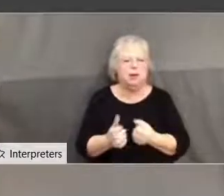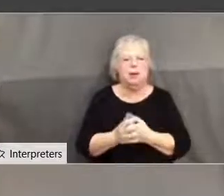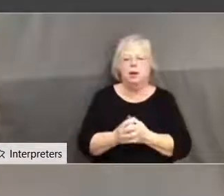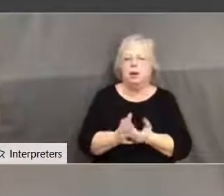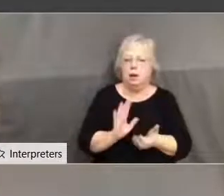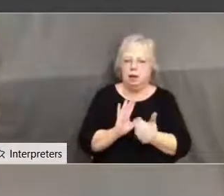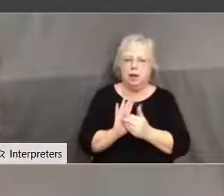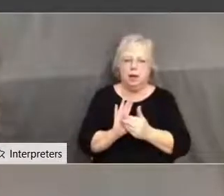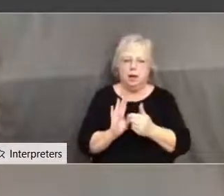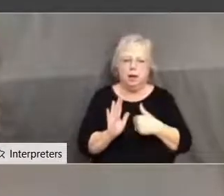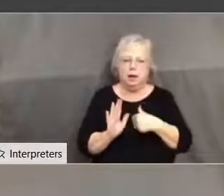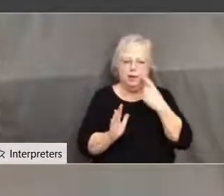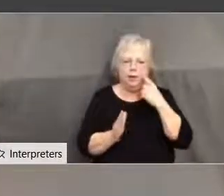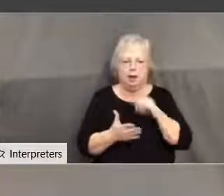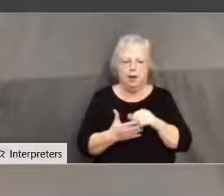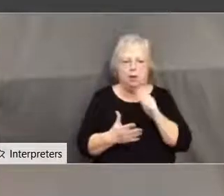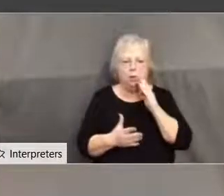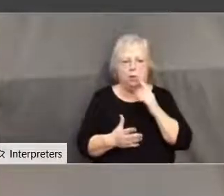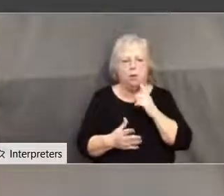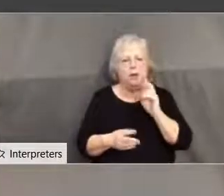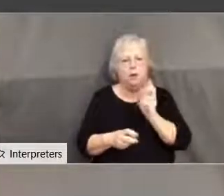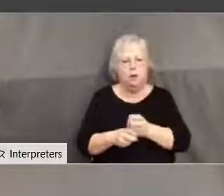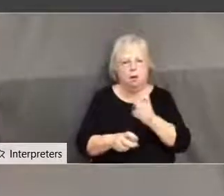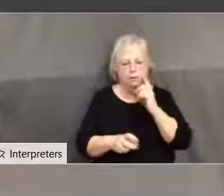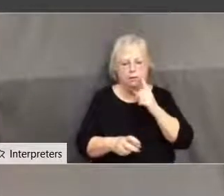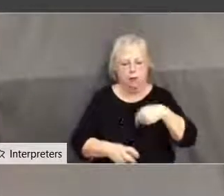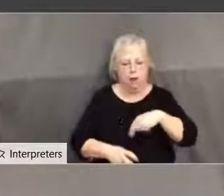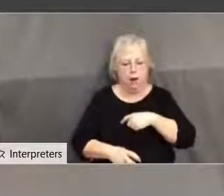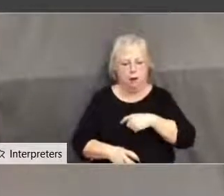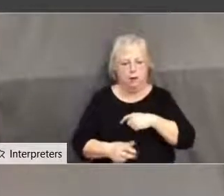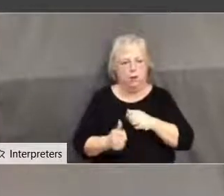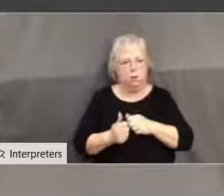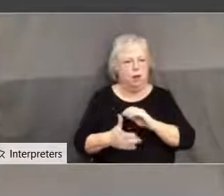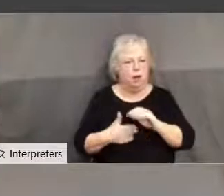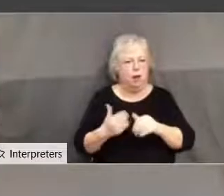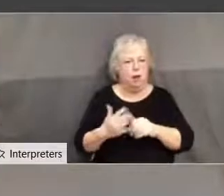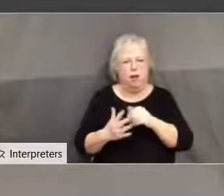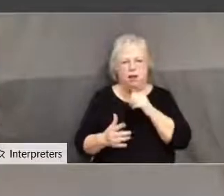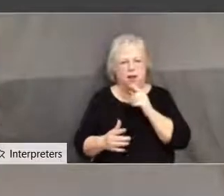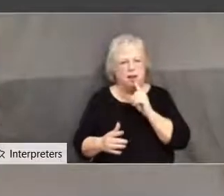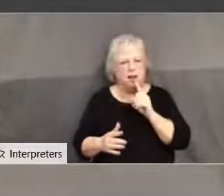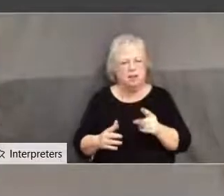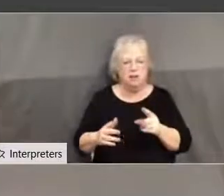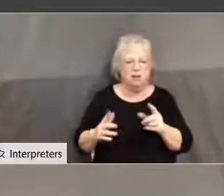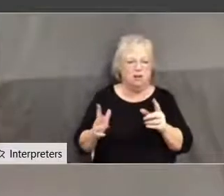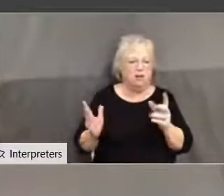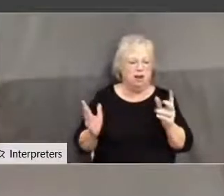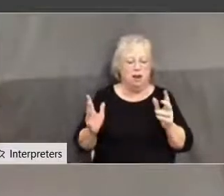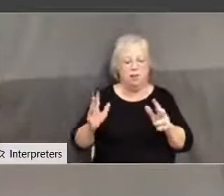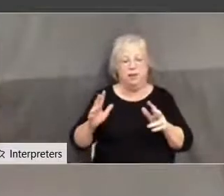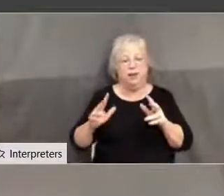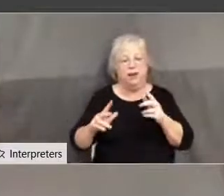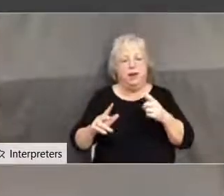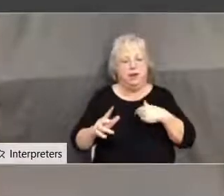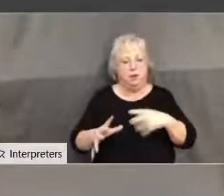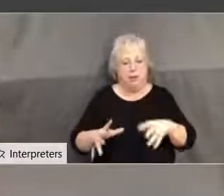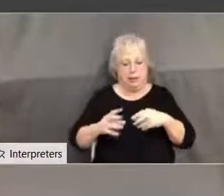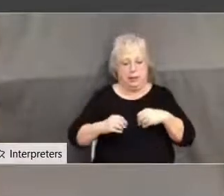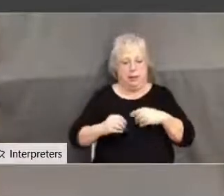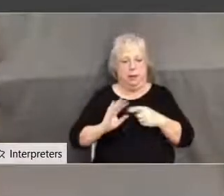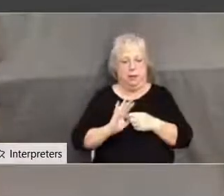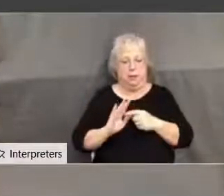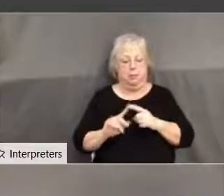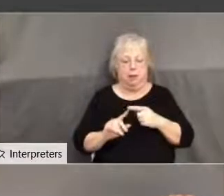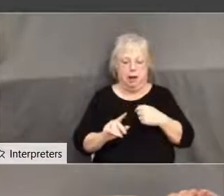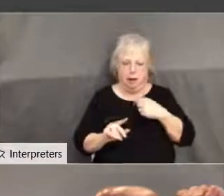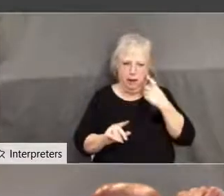it would be hard for us with all the uncertainties not to take this. But I think we need to understand that this is